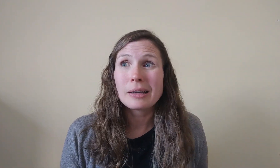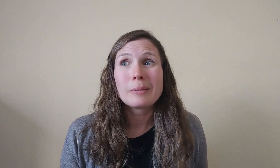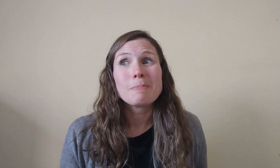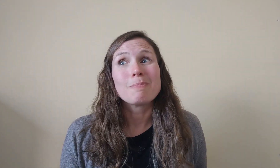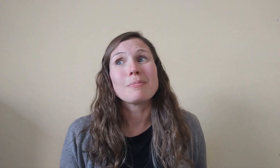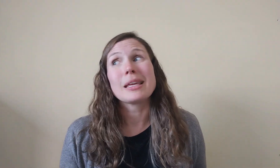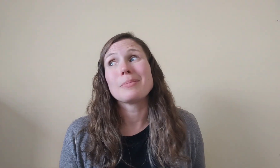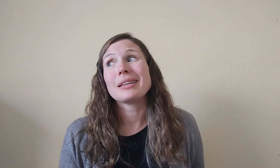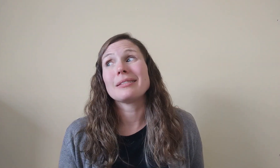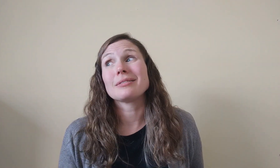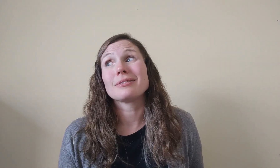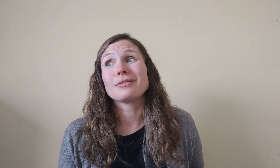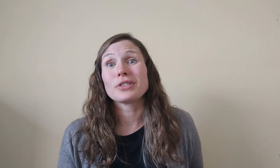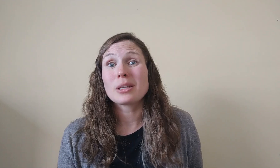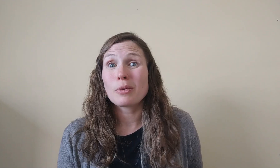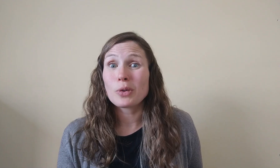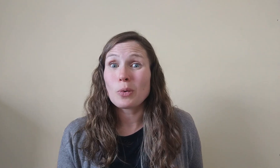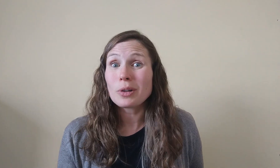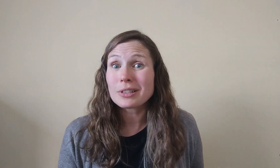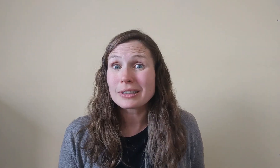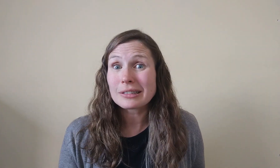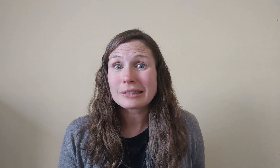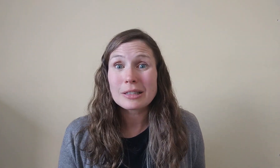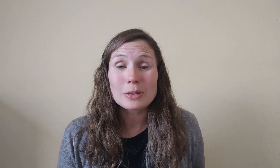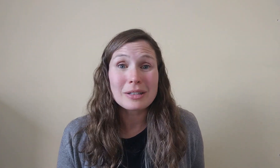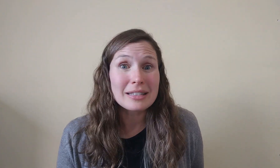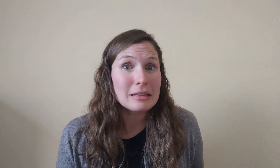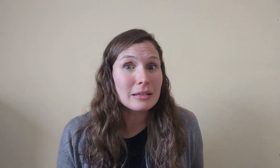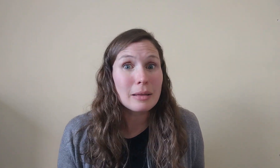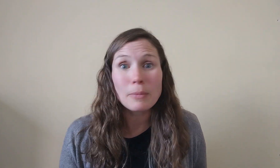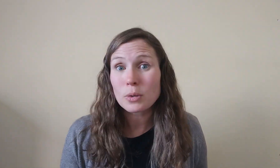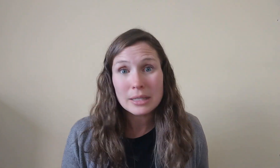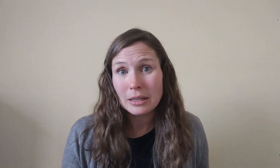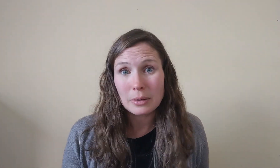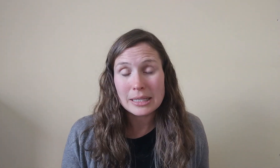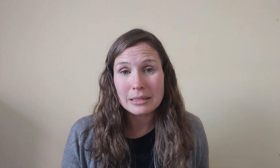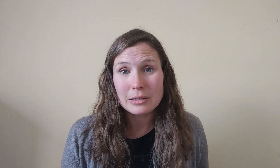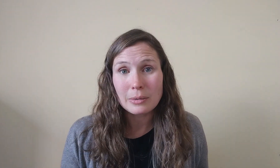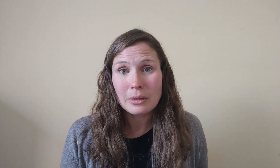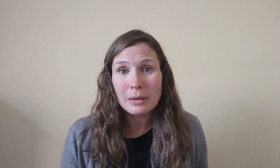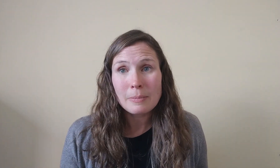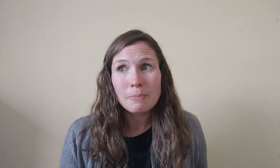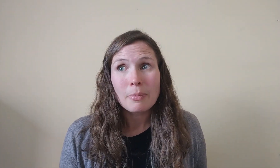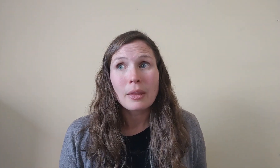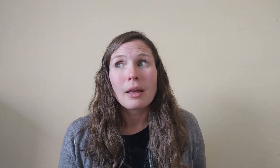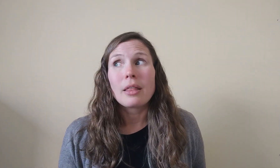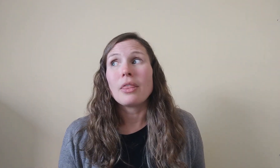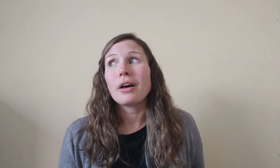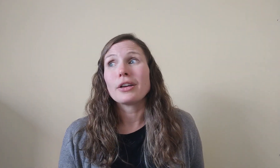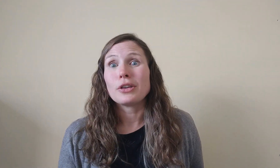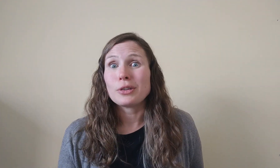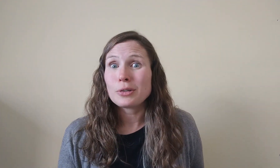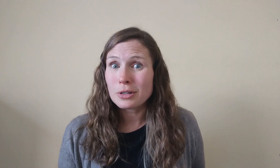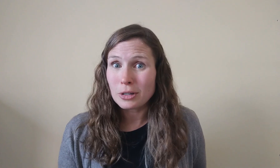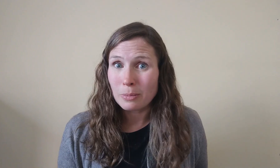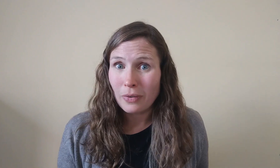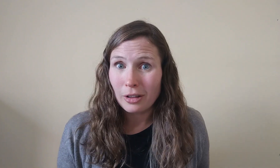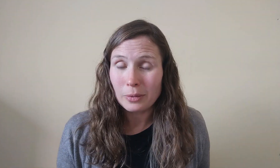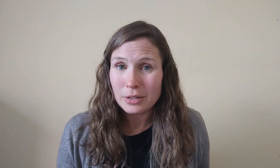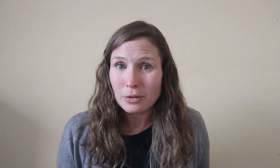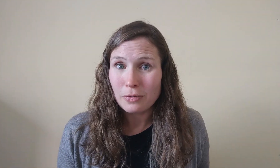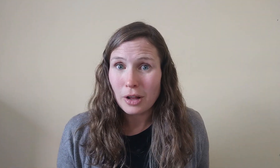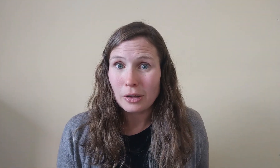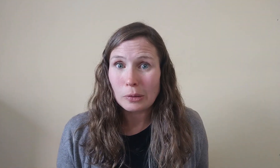movies. Maybe for some of you older students, the music you listen to, the